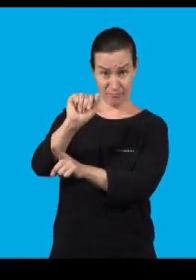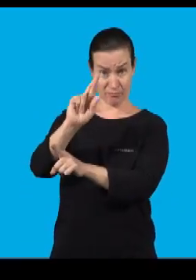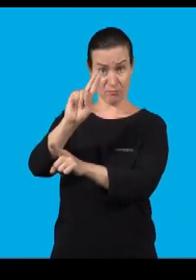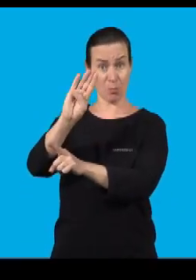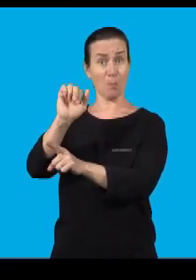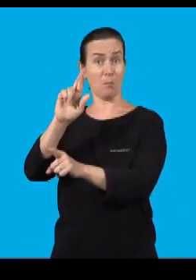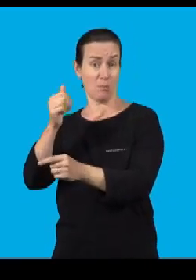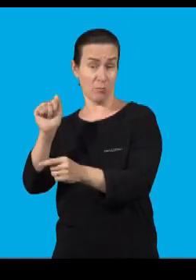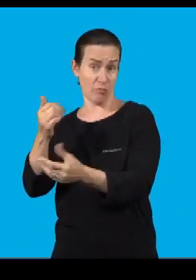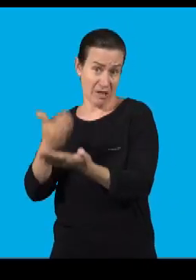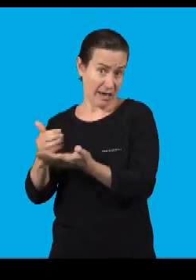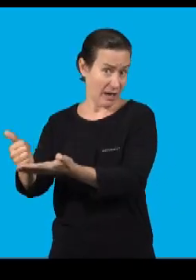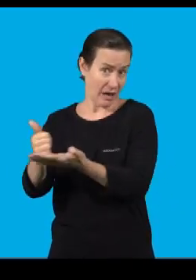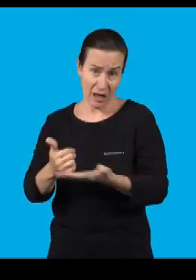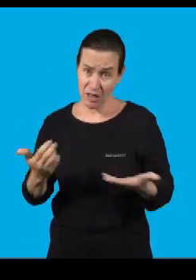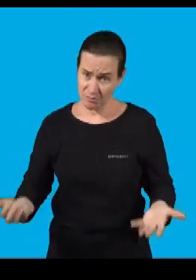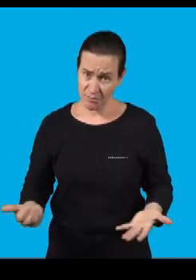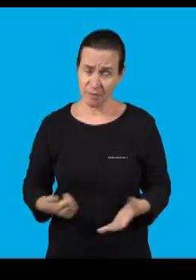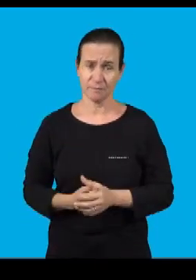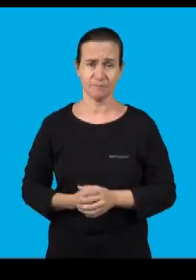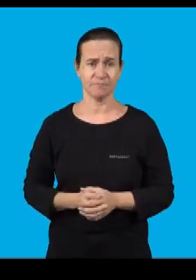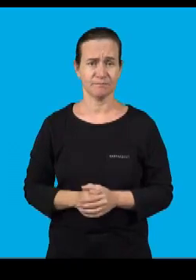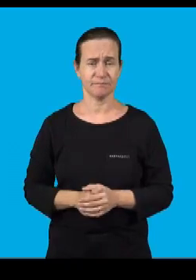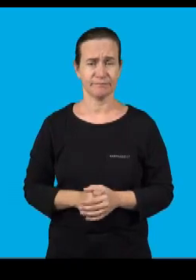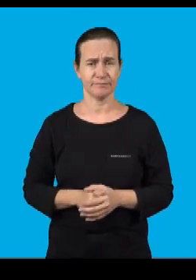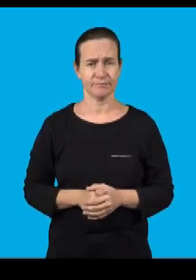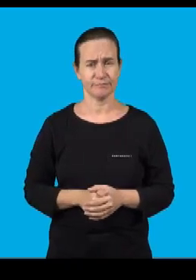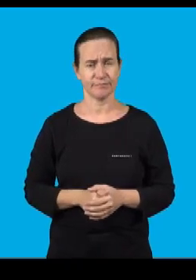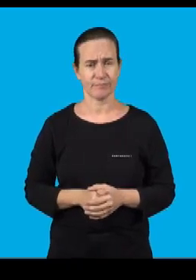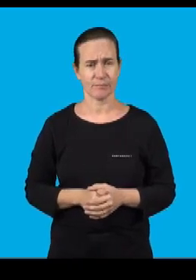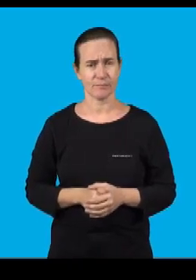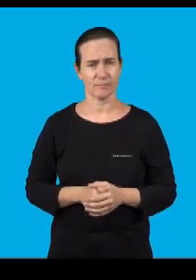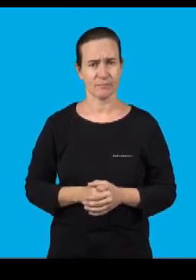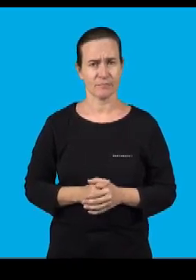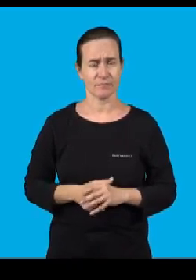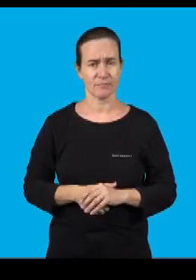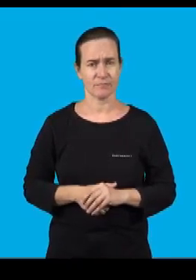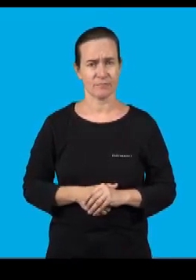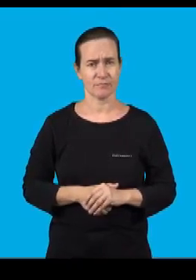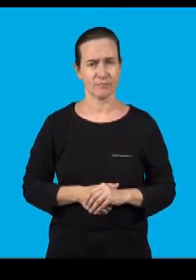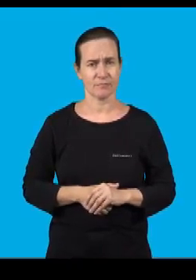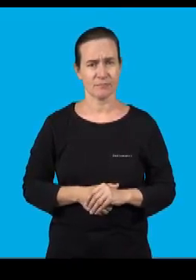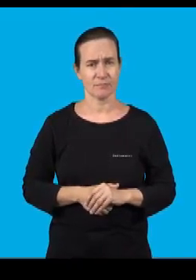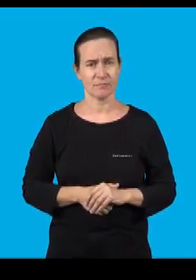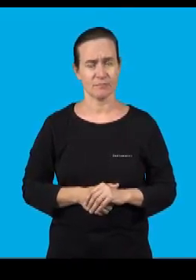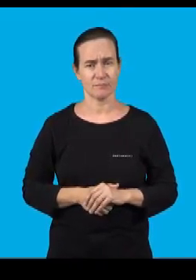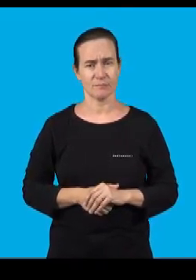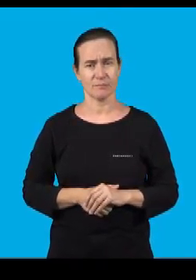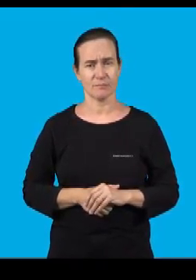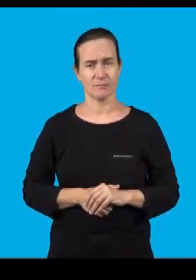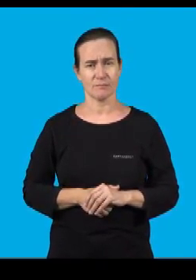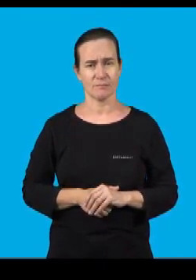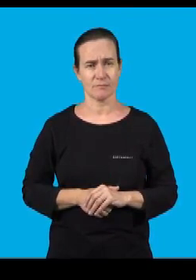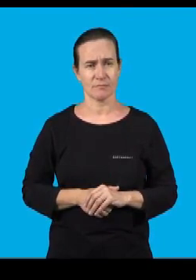to assist him in finding answers as to why his family members can no longer be